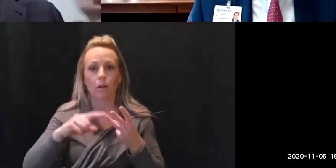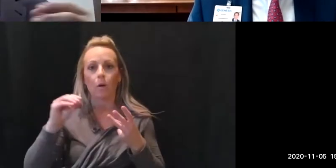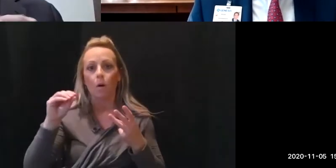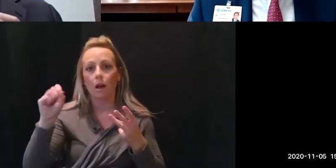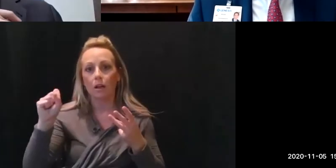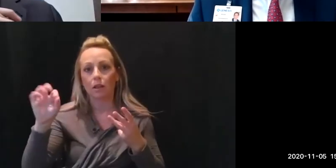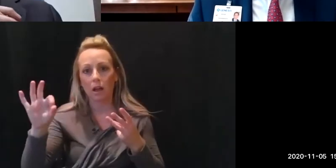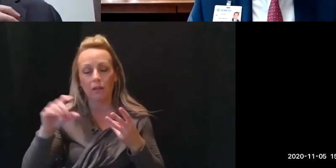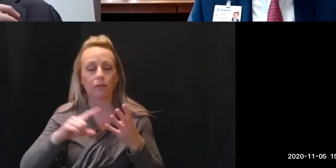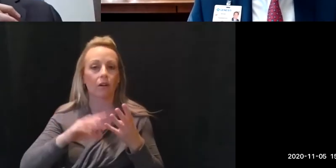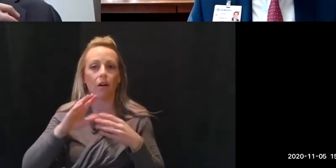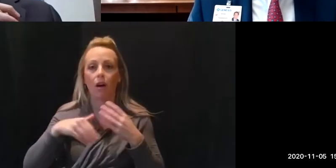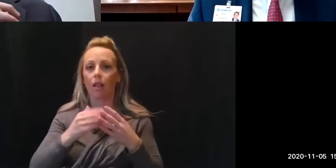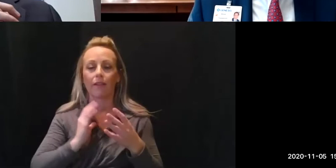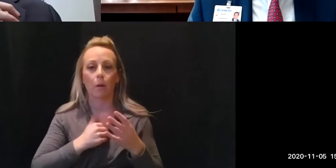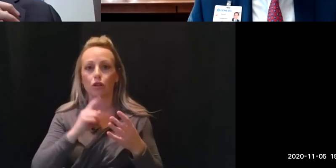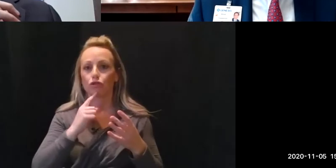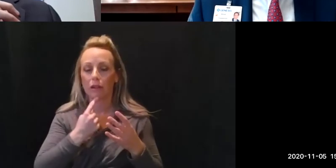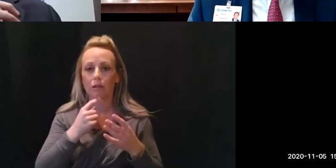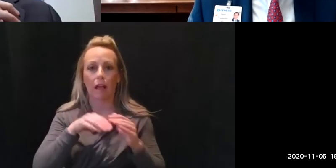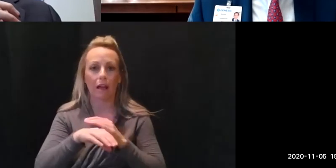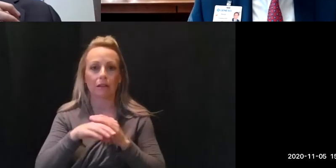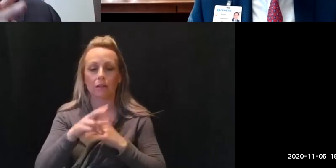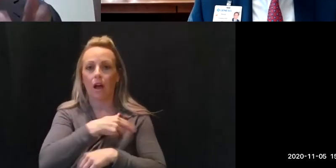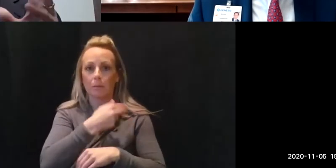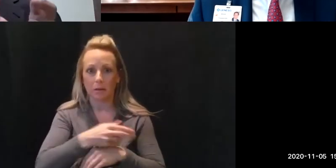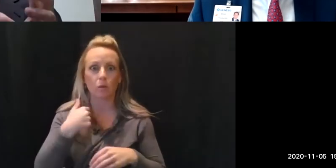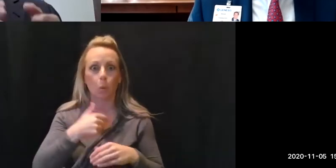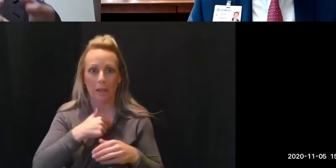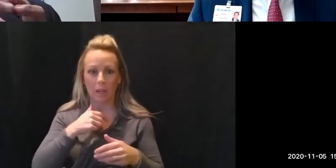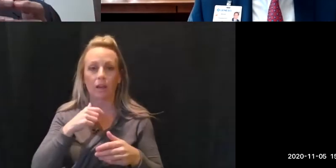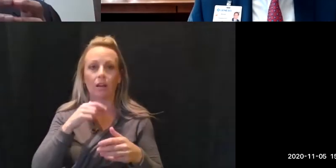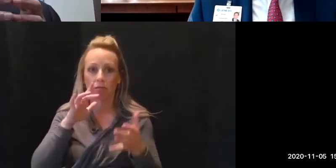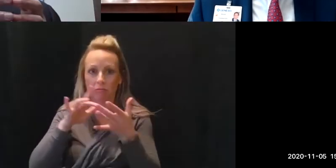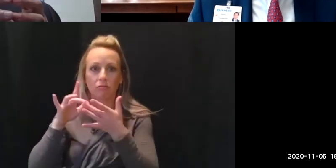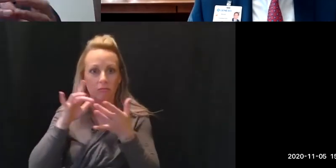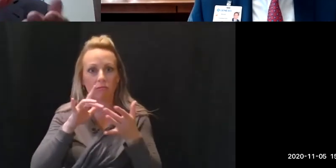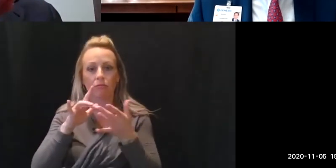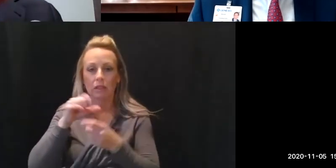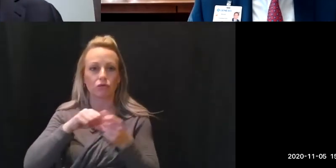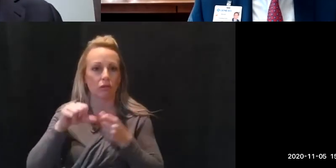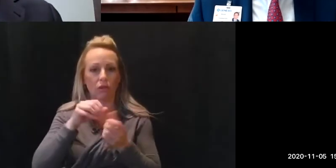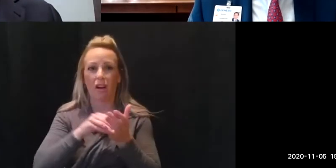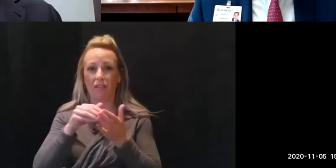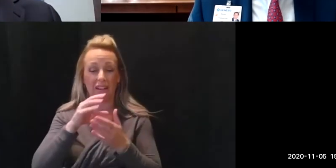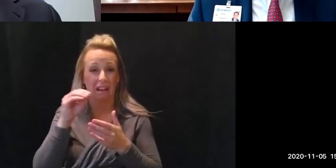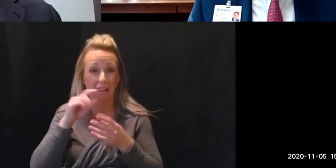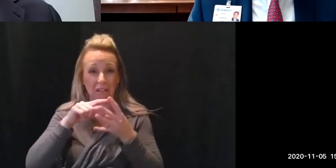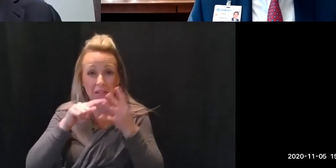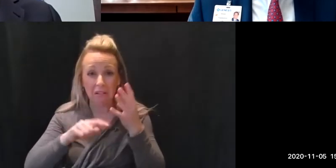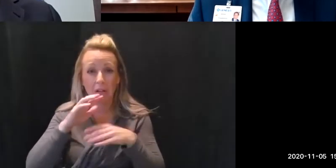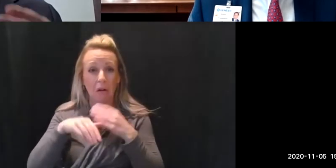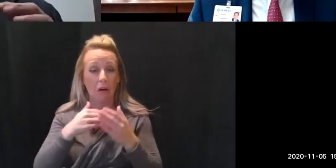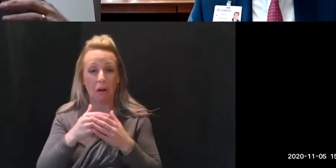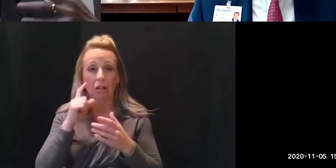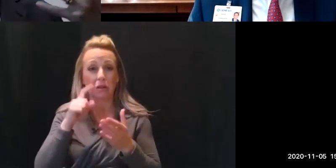our critical access hospitals, and we are touching base weekly, and everybody is in the same situation. They're seeing increased